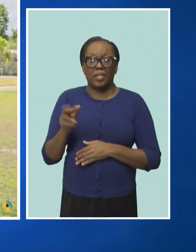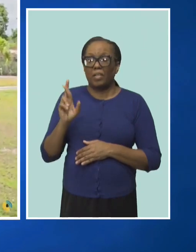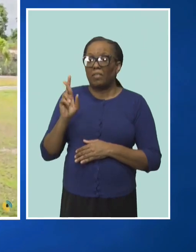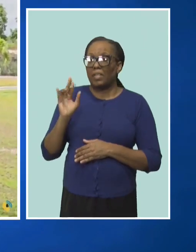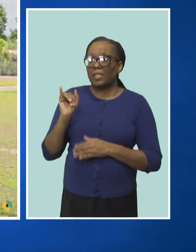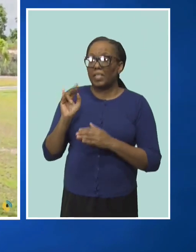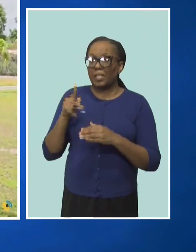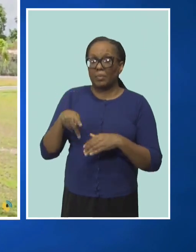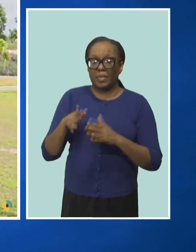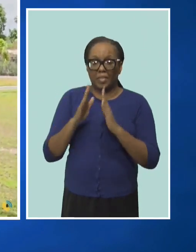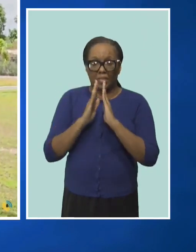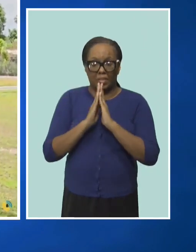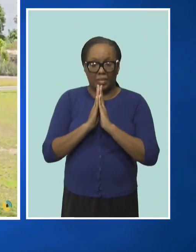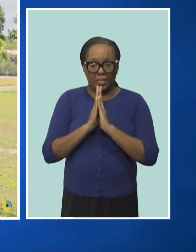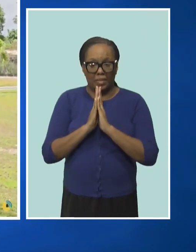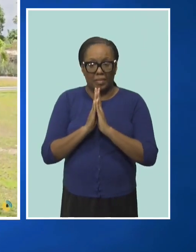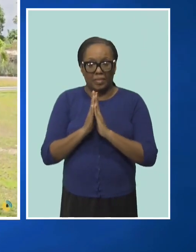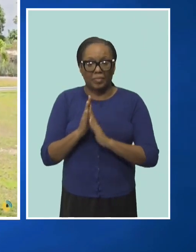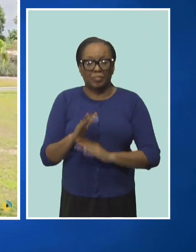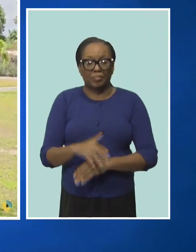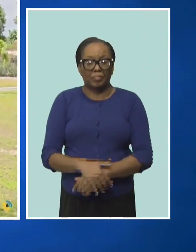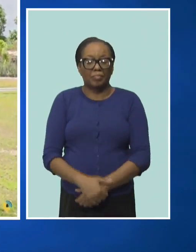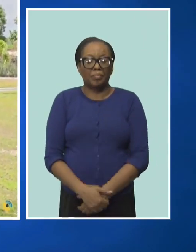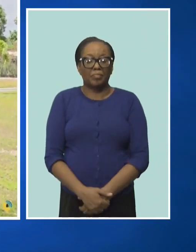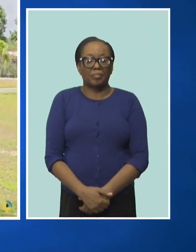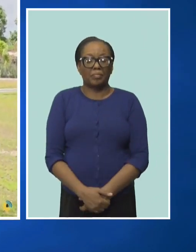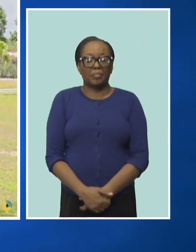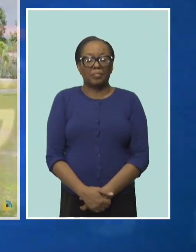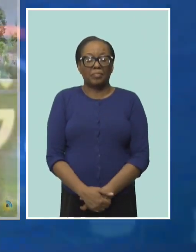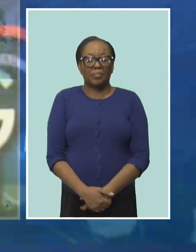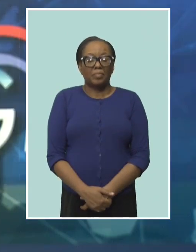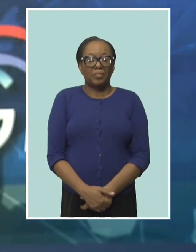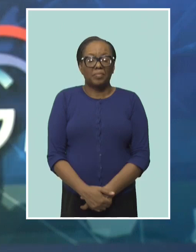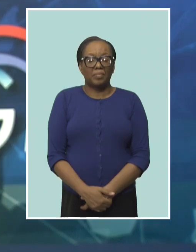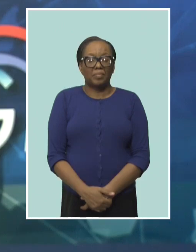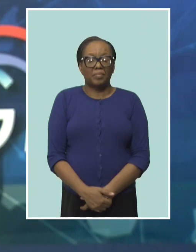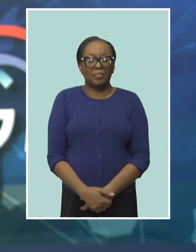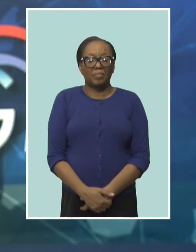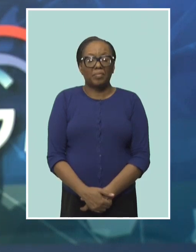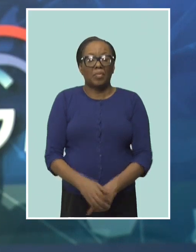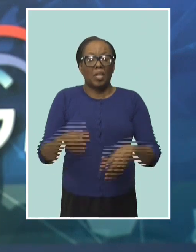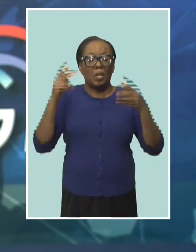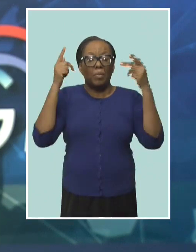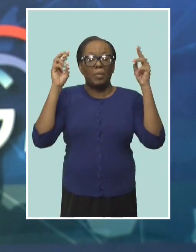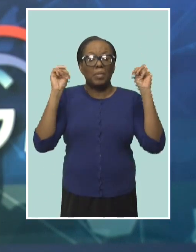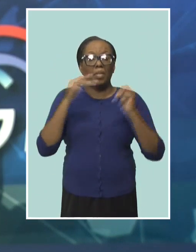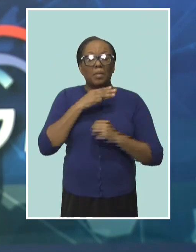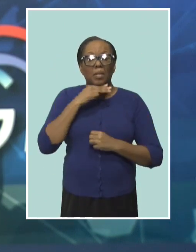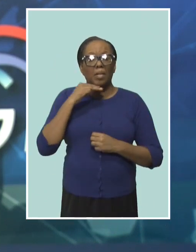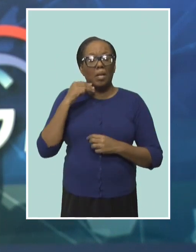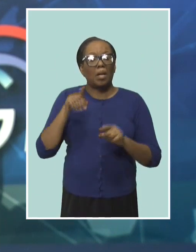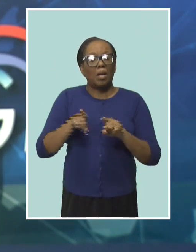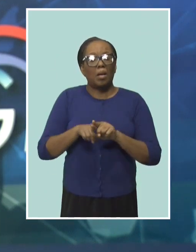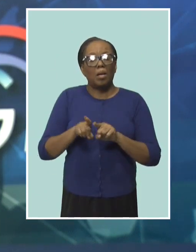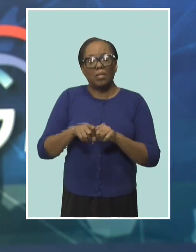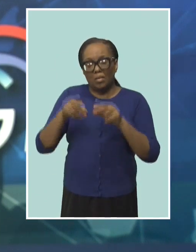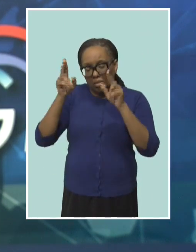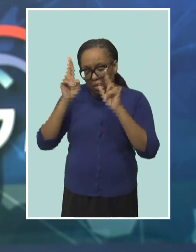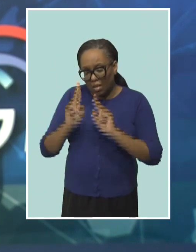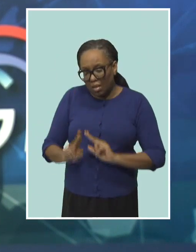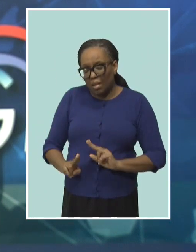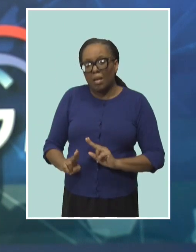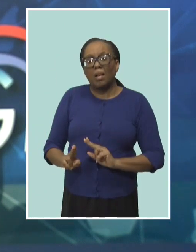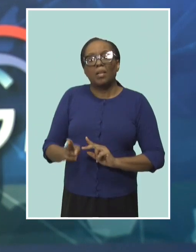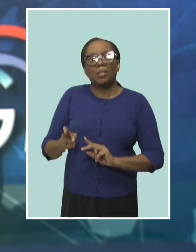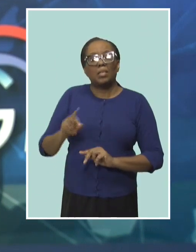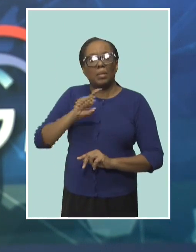peace. Rachel Agard, CBC News. Meanwhile, Prime Minister Mia Amor-Motley is among those